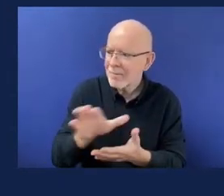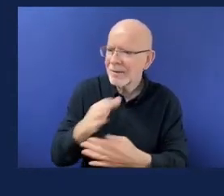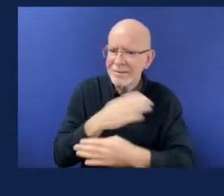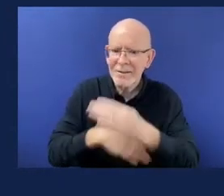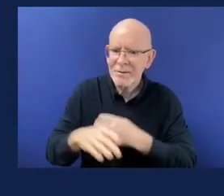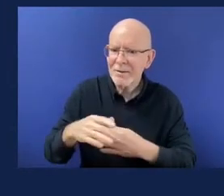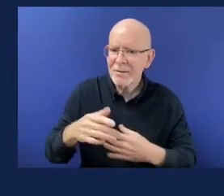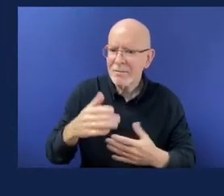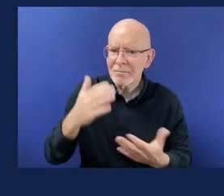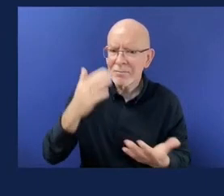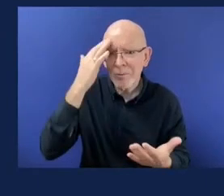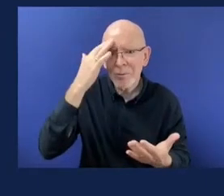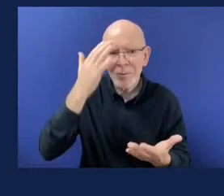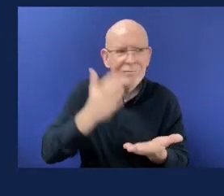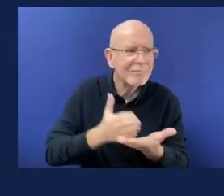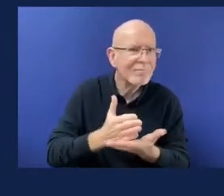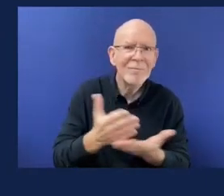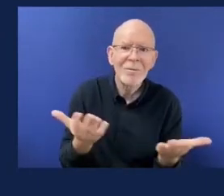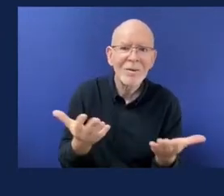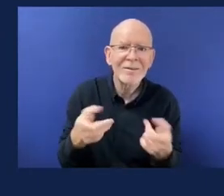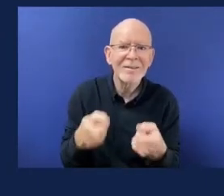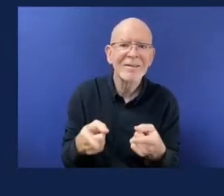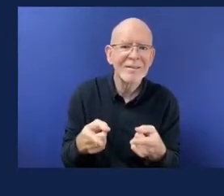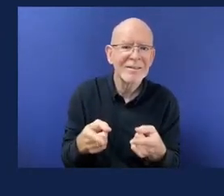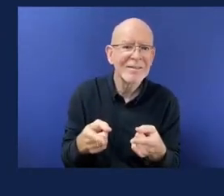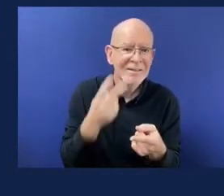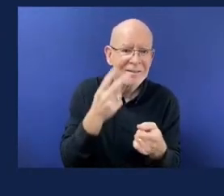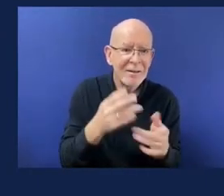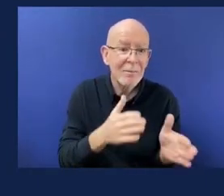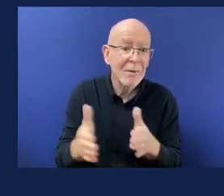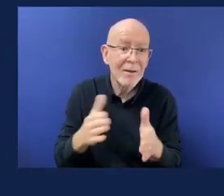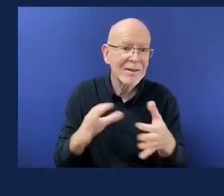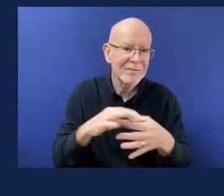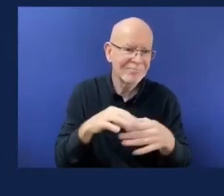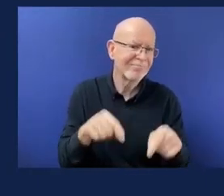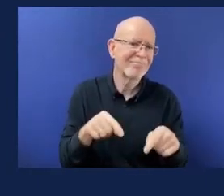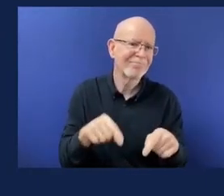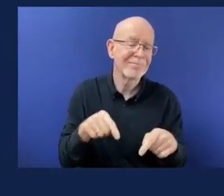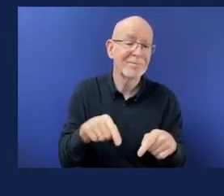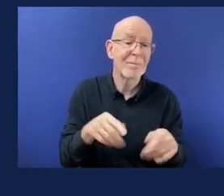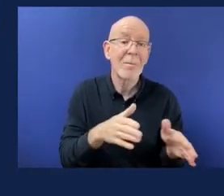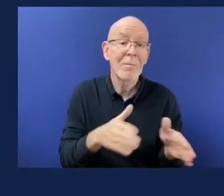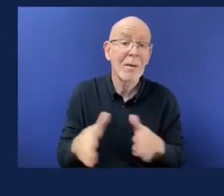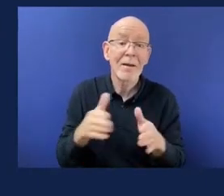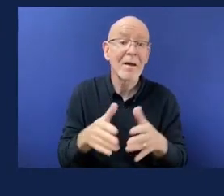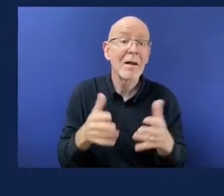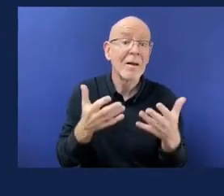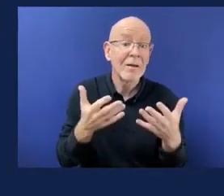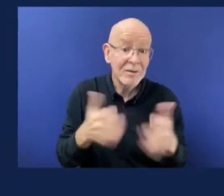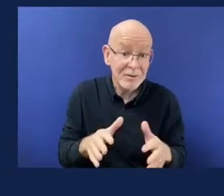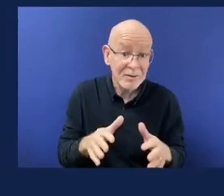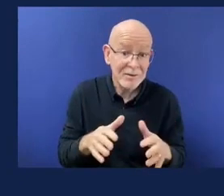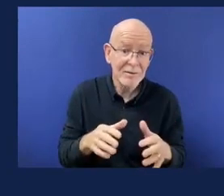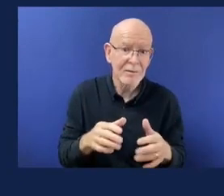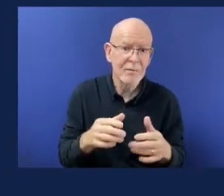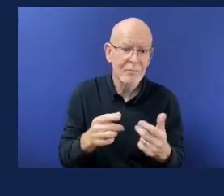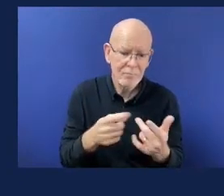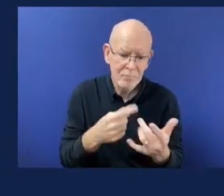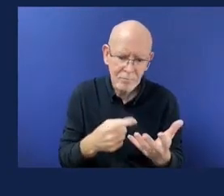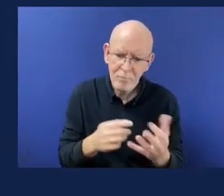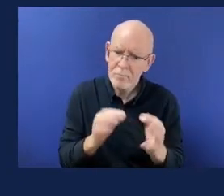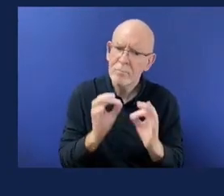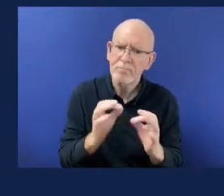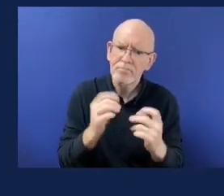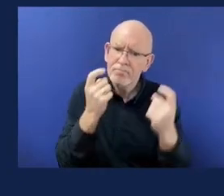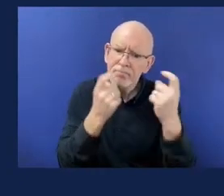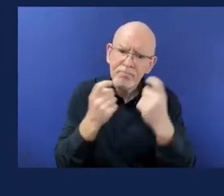of the diverse range of people with disabilities that you're trying to support. And we heard about inadequate accessible